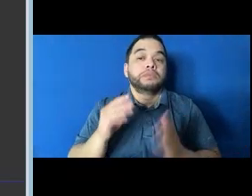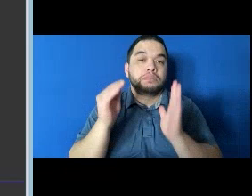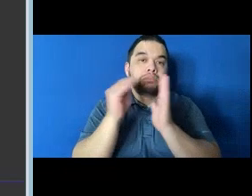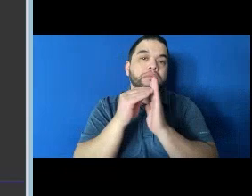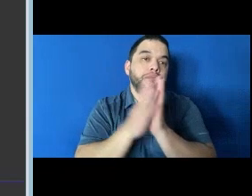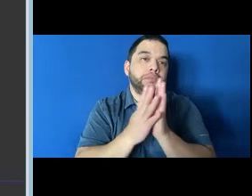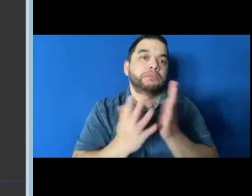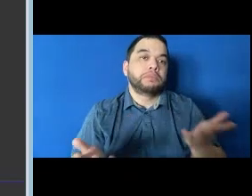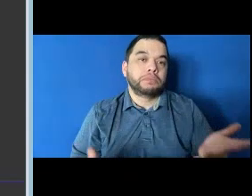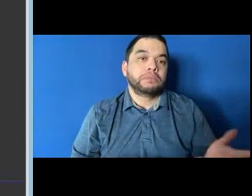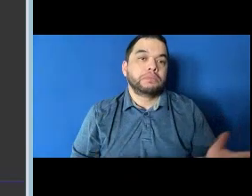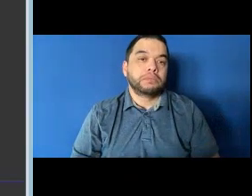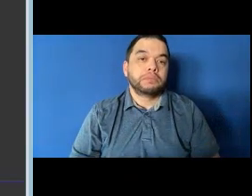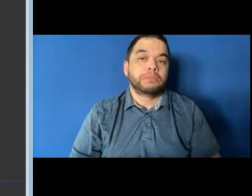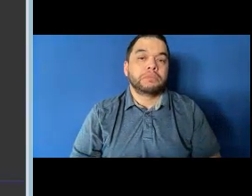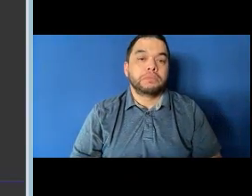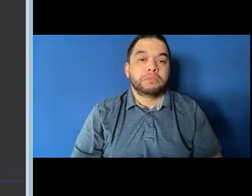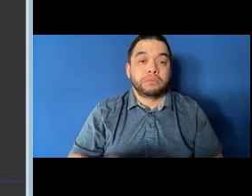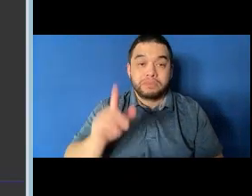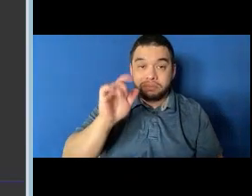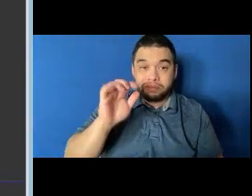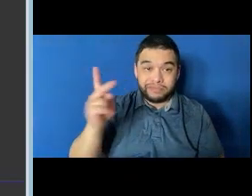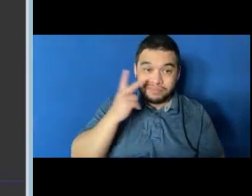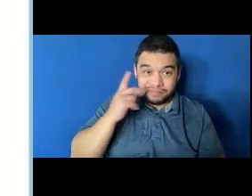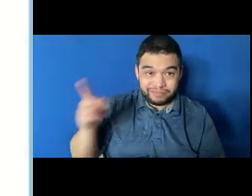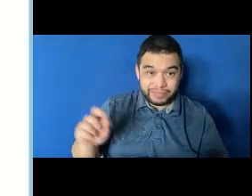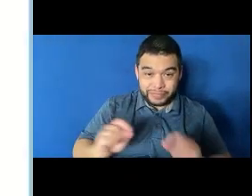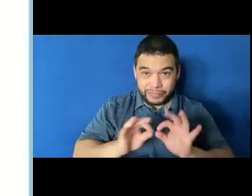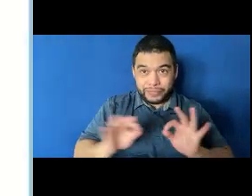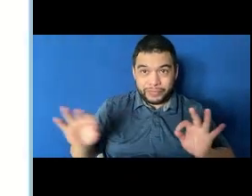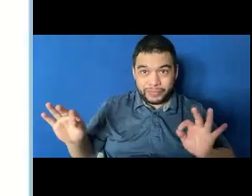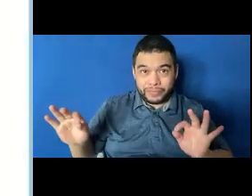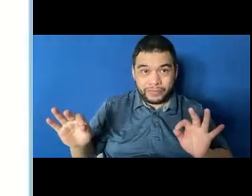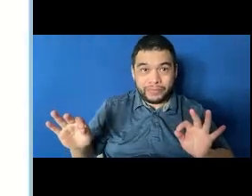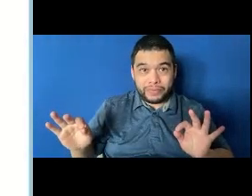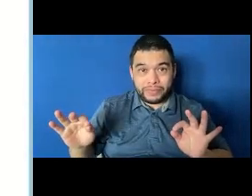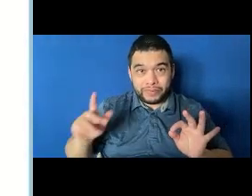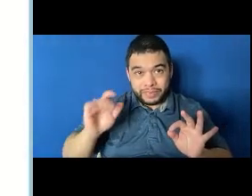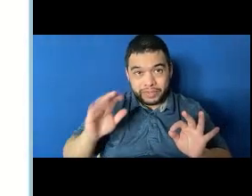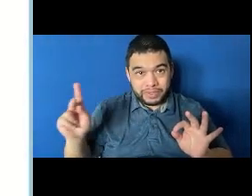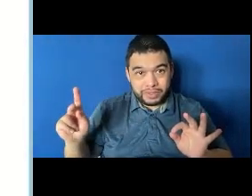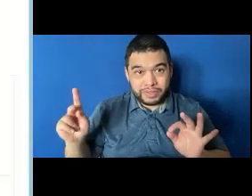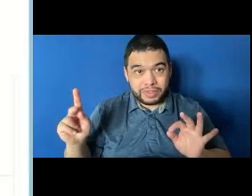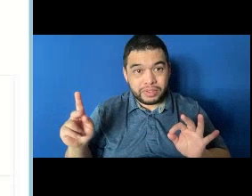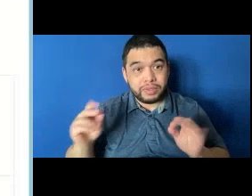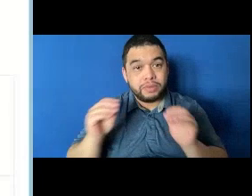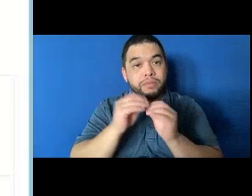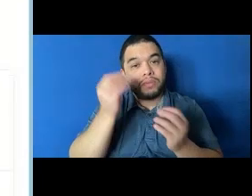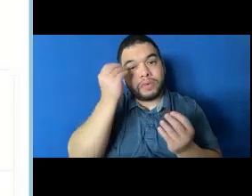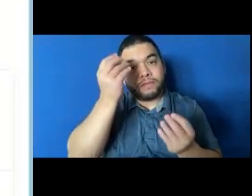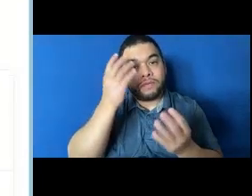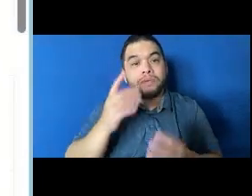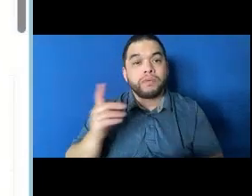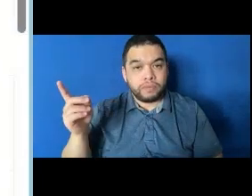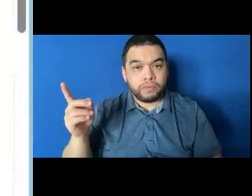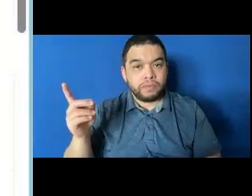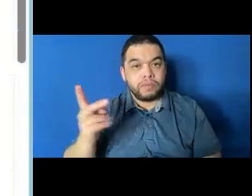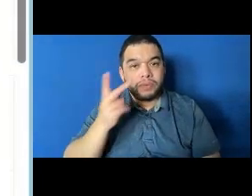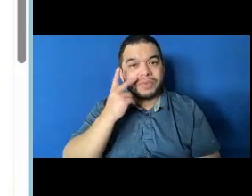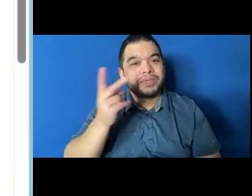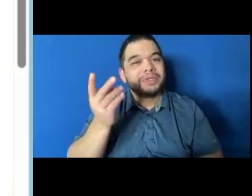tocamos al link affect que the aparece abajo que dice más streets, info and del then the hidrograma, severe one that tells you nosotros that podemos then you can ver have la severe información problem. como tal del We can río. see